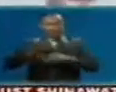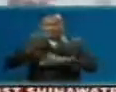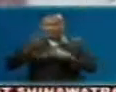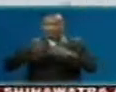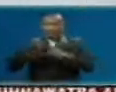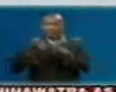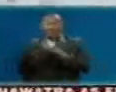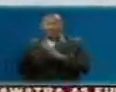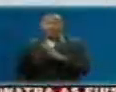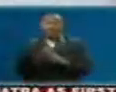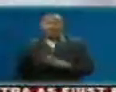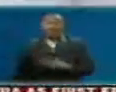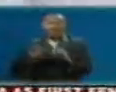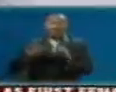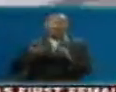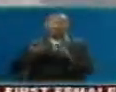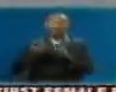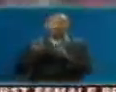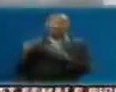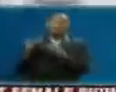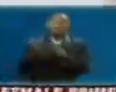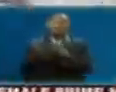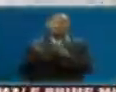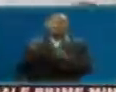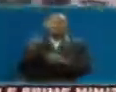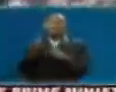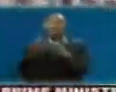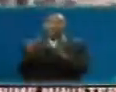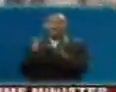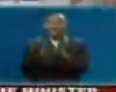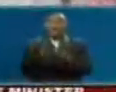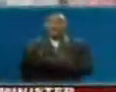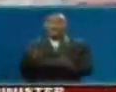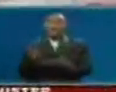to be ready by the end of the year. The delegation has since returned home.